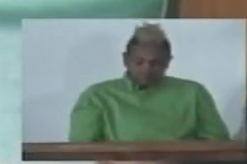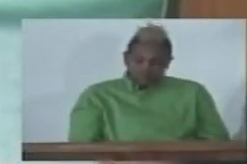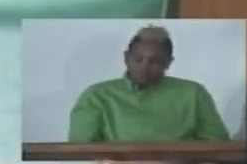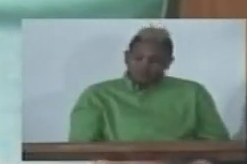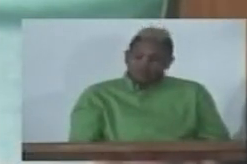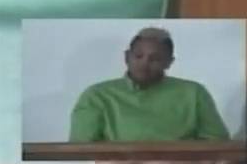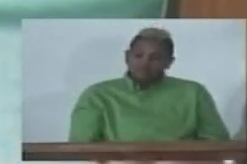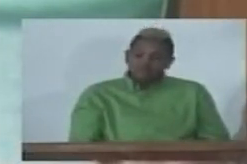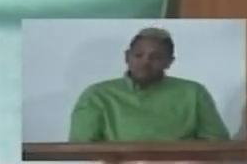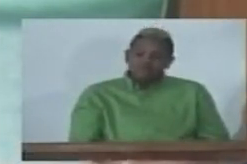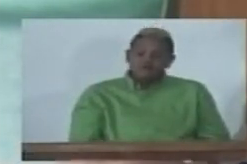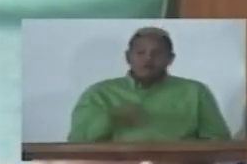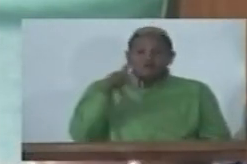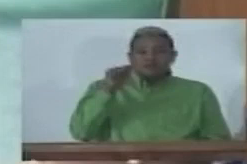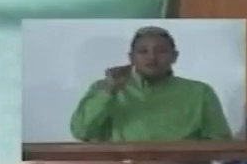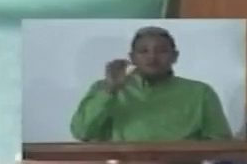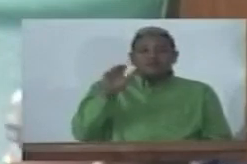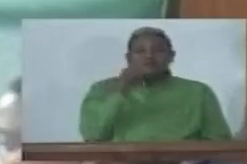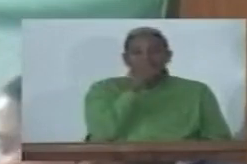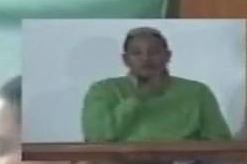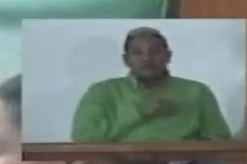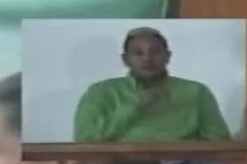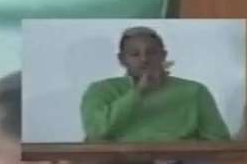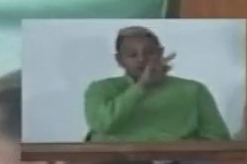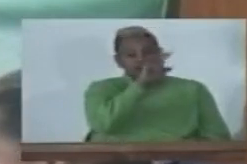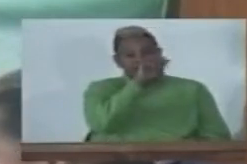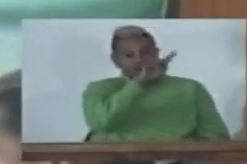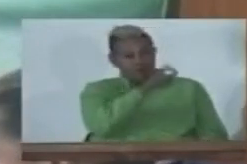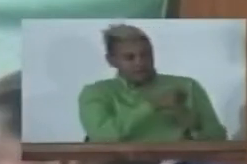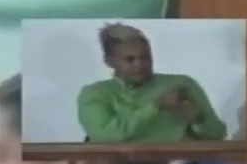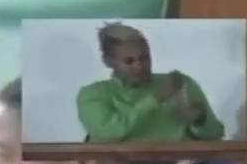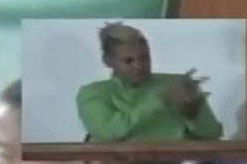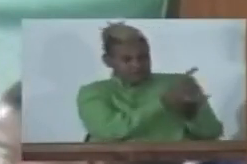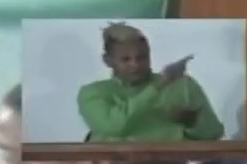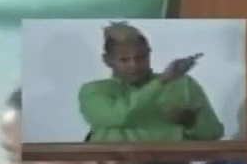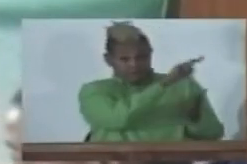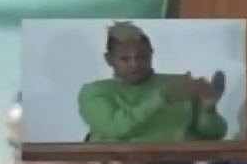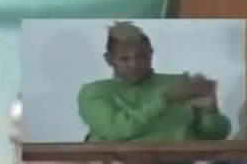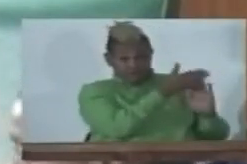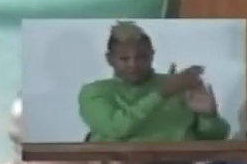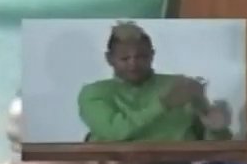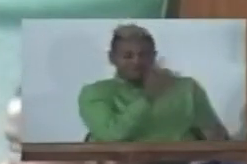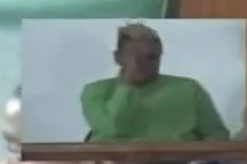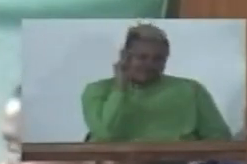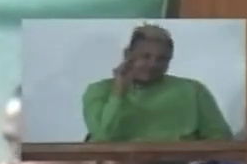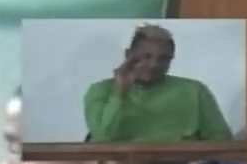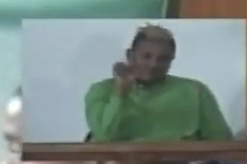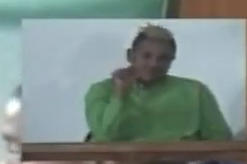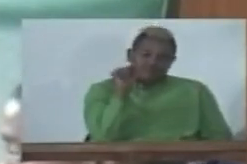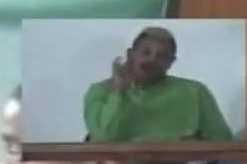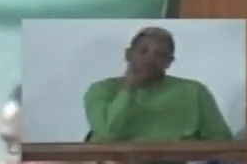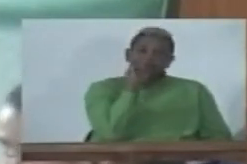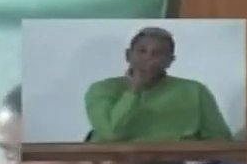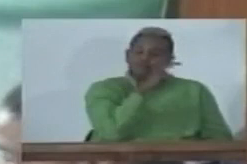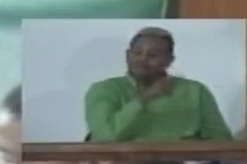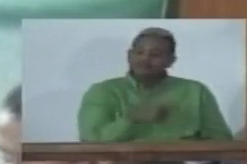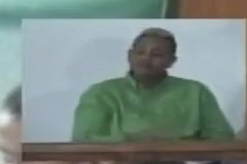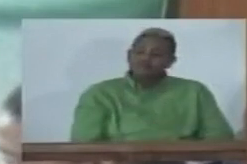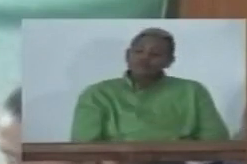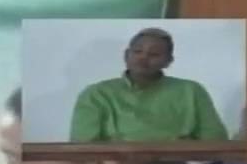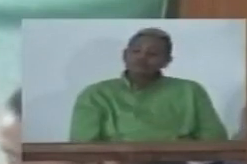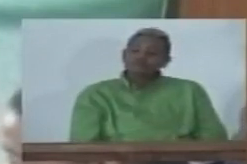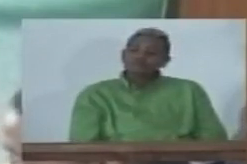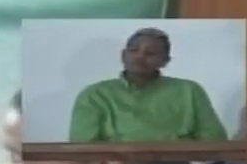Kingston Airport Limited was designated the approved airport operator for the Norman Manley International Airport by